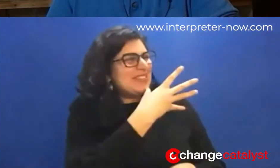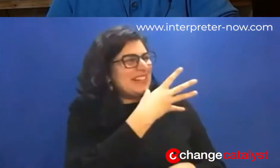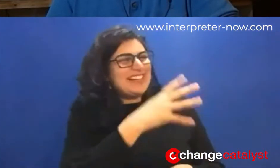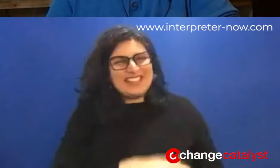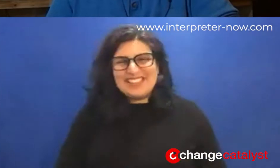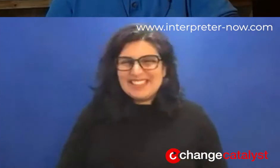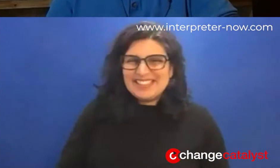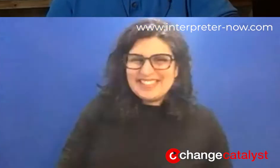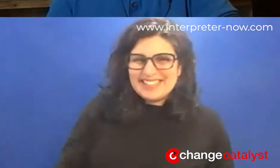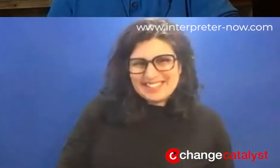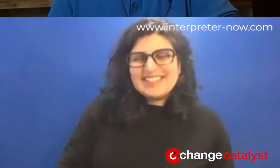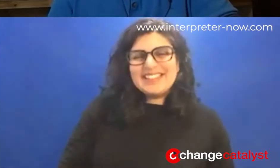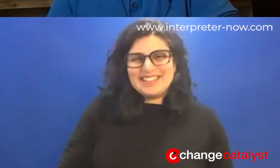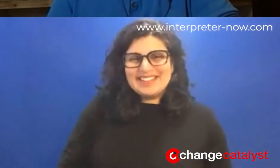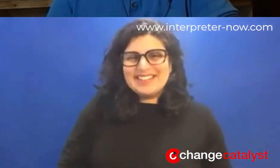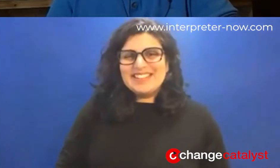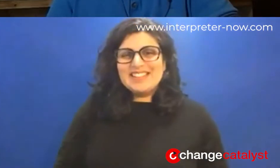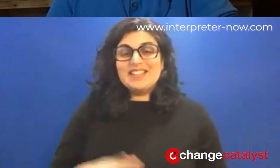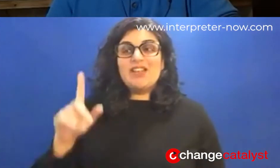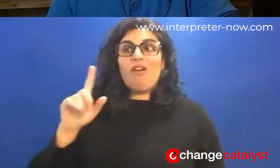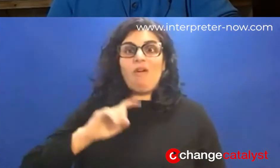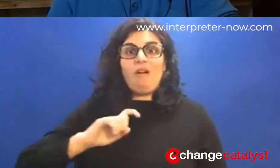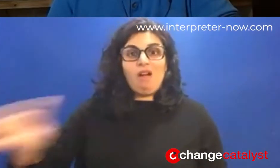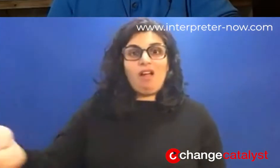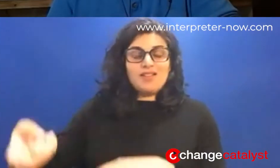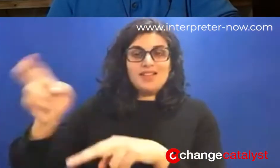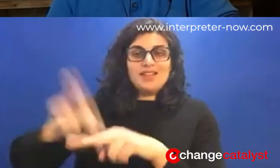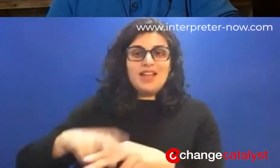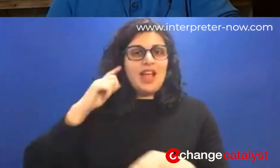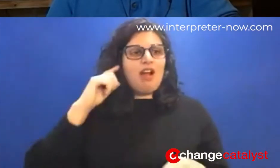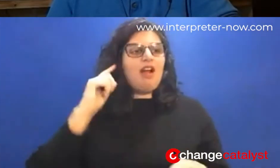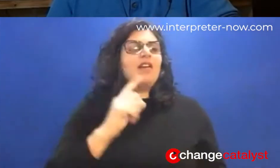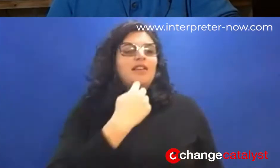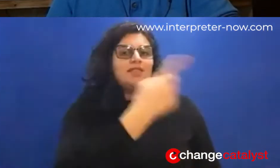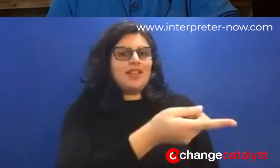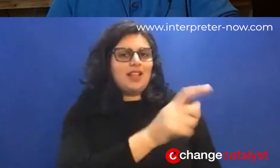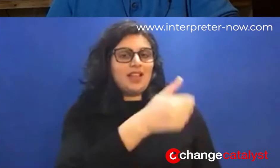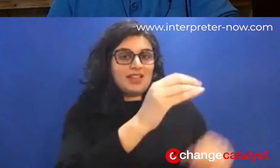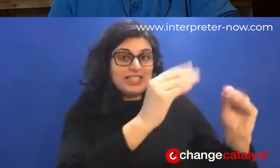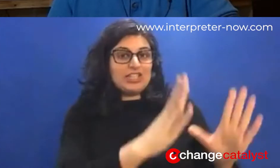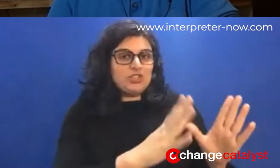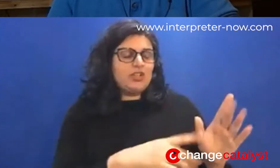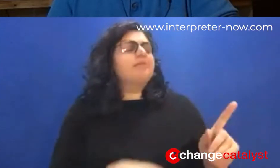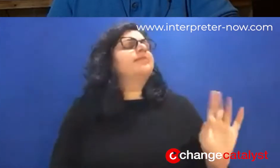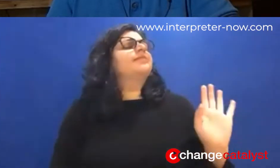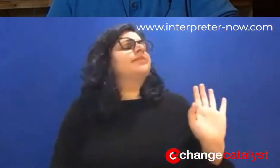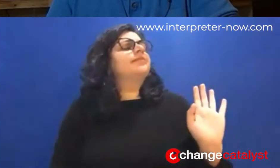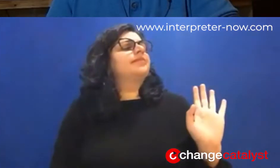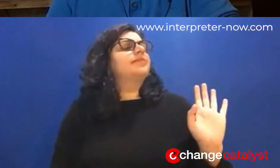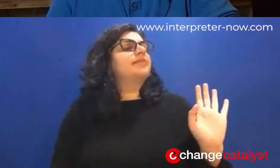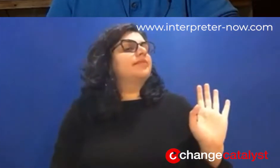I walked away to find my seat, I heard her whisper to another teacher, in